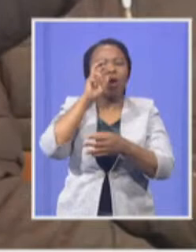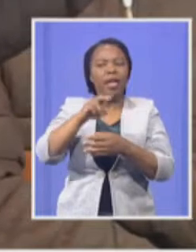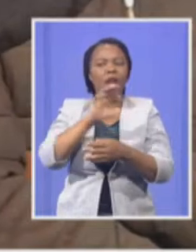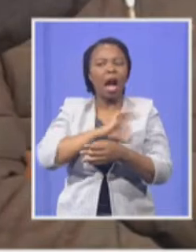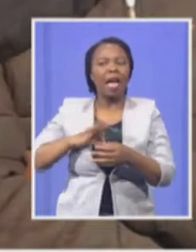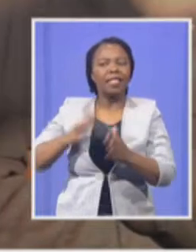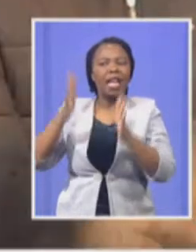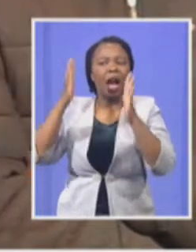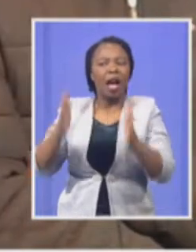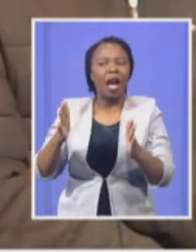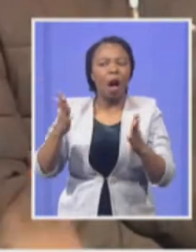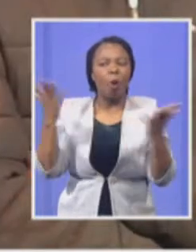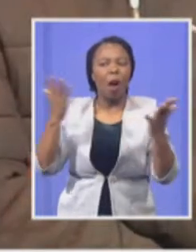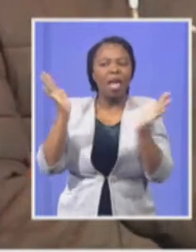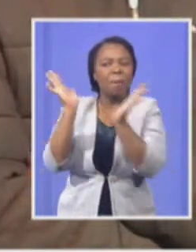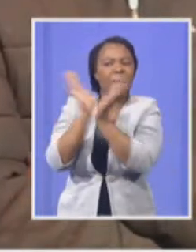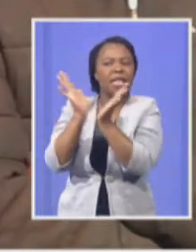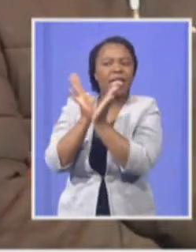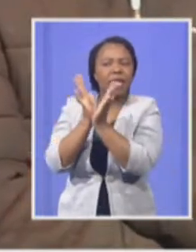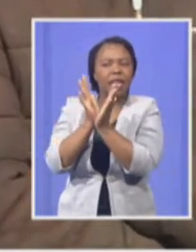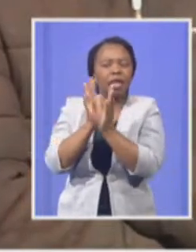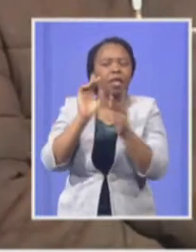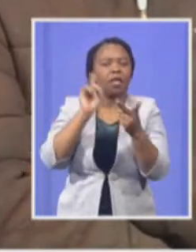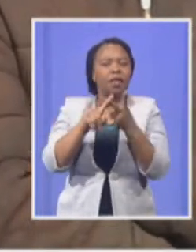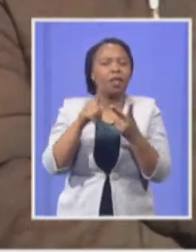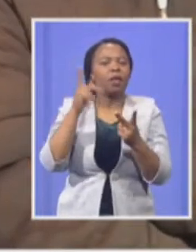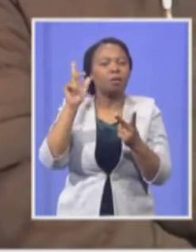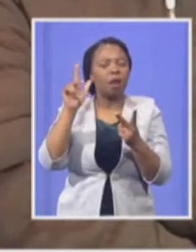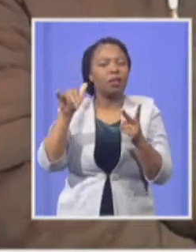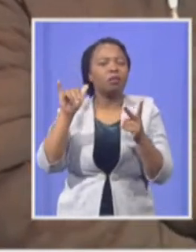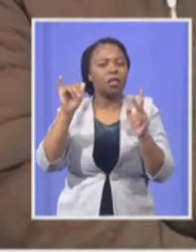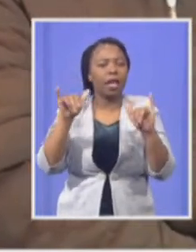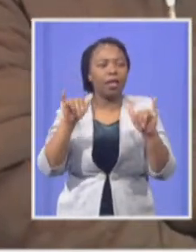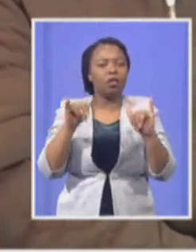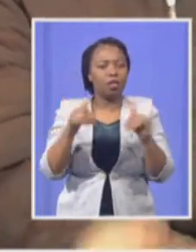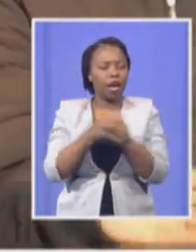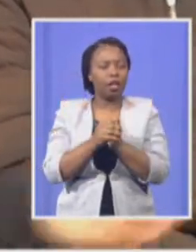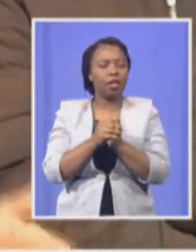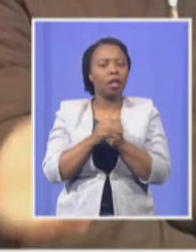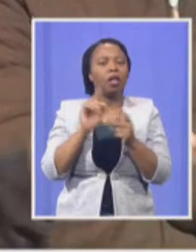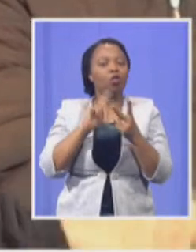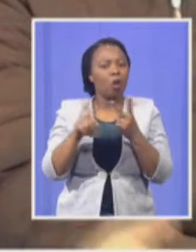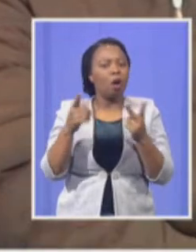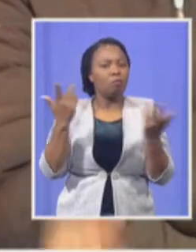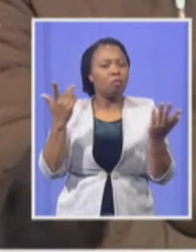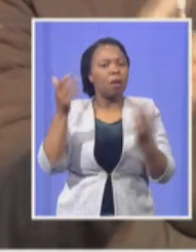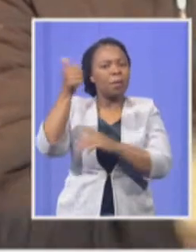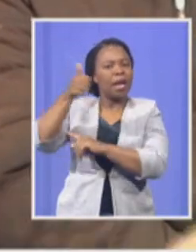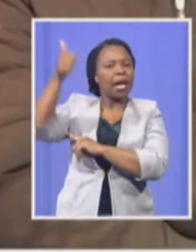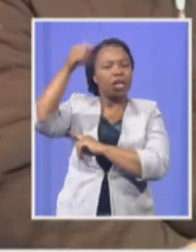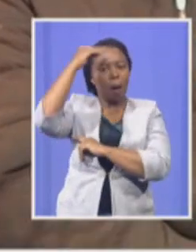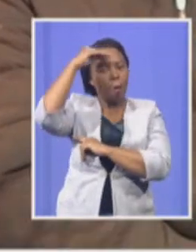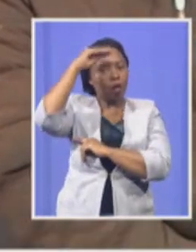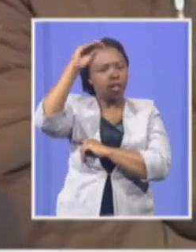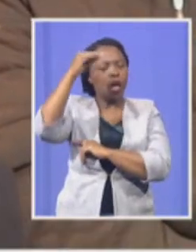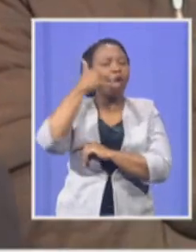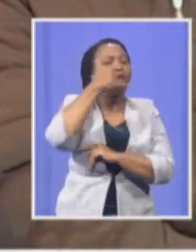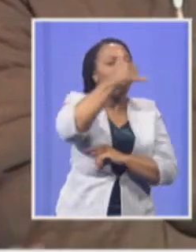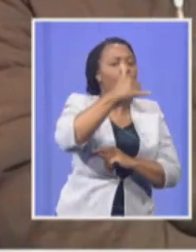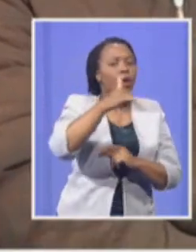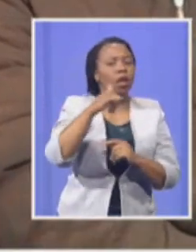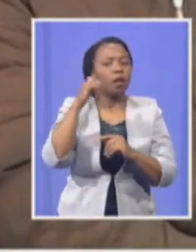ucouncillor meeting, we have to wait for ama-councillor wethu ukuthi asisize. Ubrigadier noma ufonela, you go to the police.